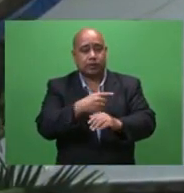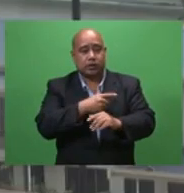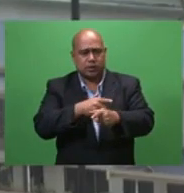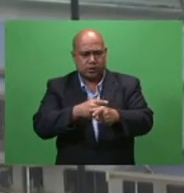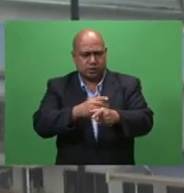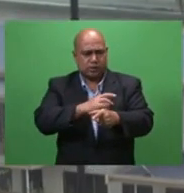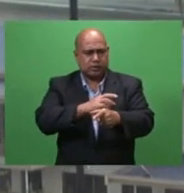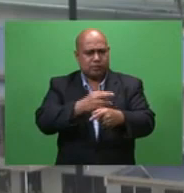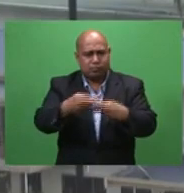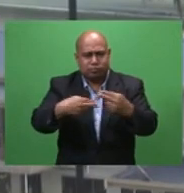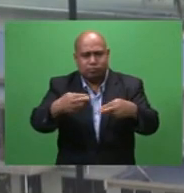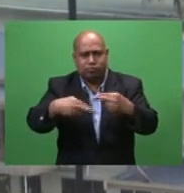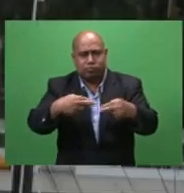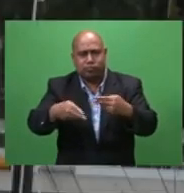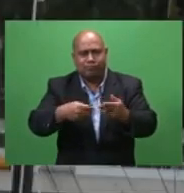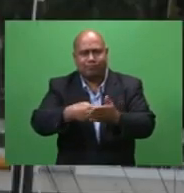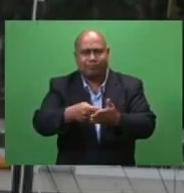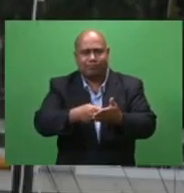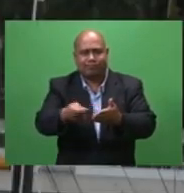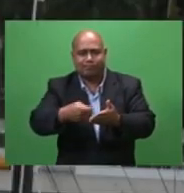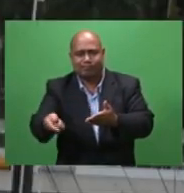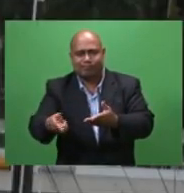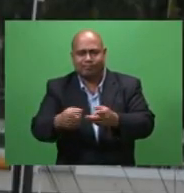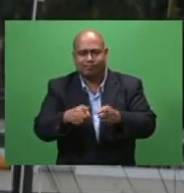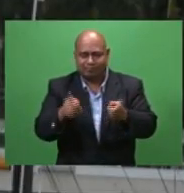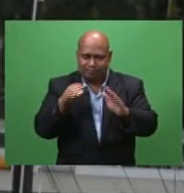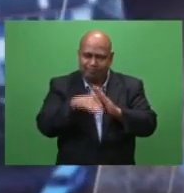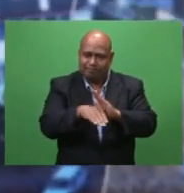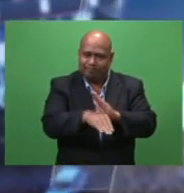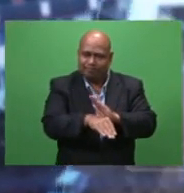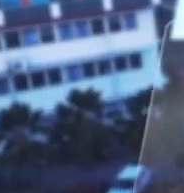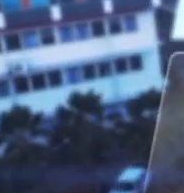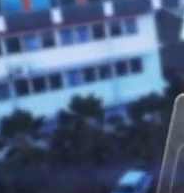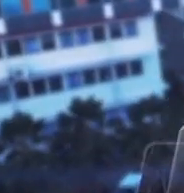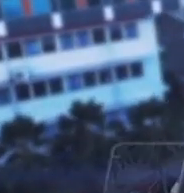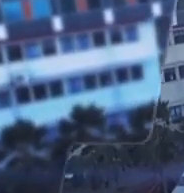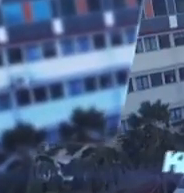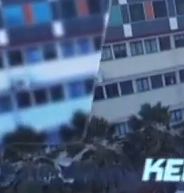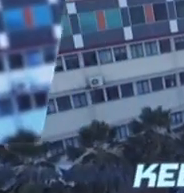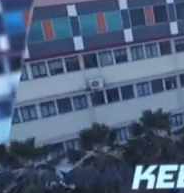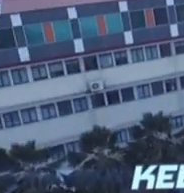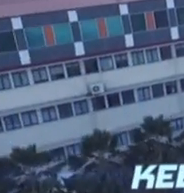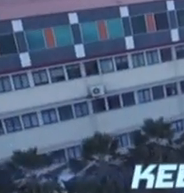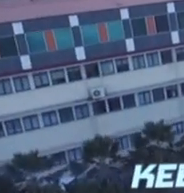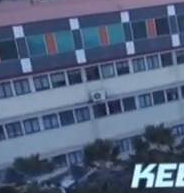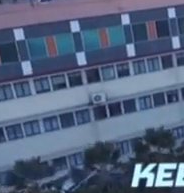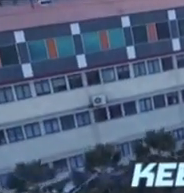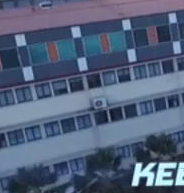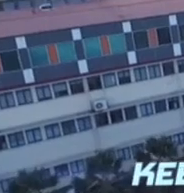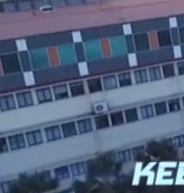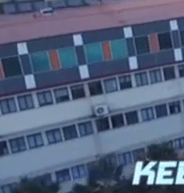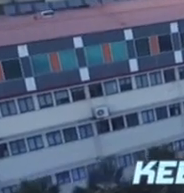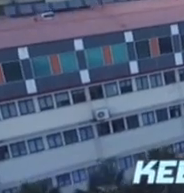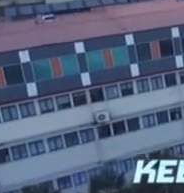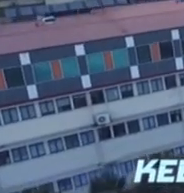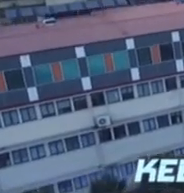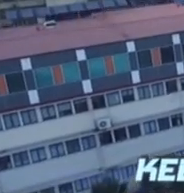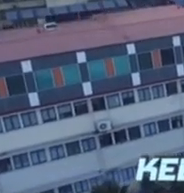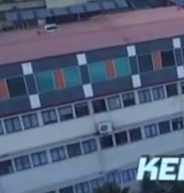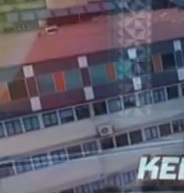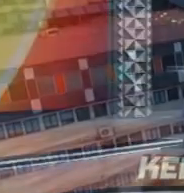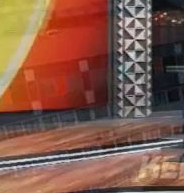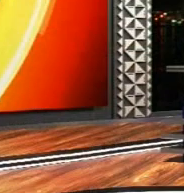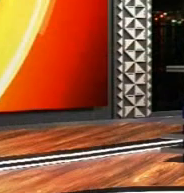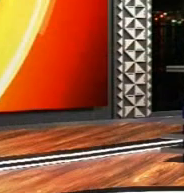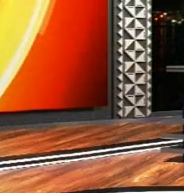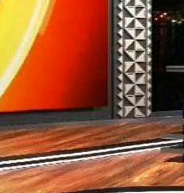And demand for rental properties on a decline. From the studios of FBC Suva, Jackie